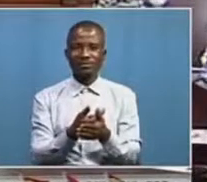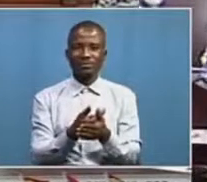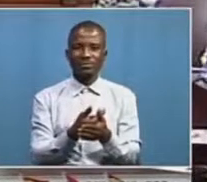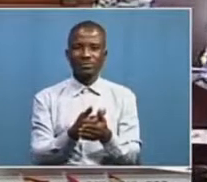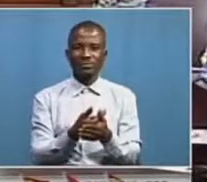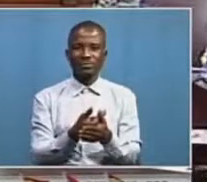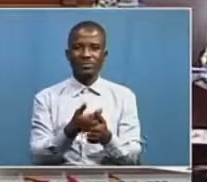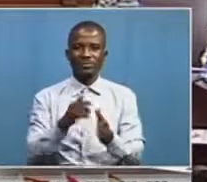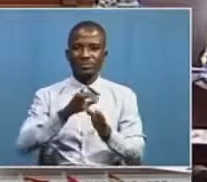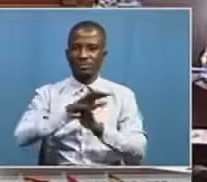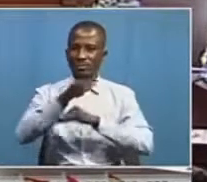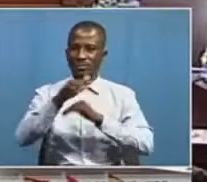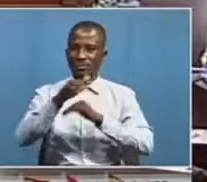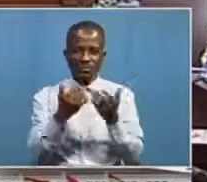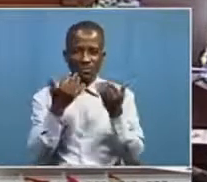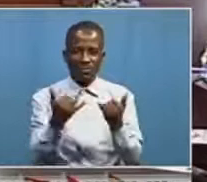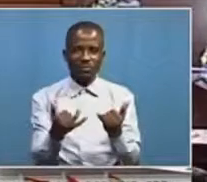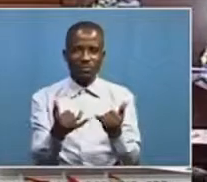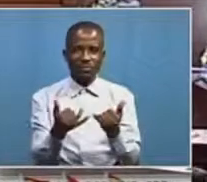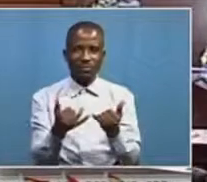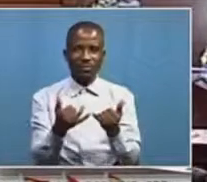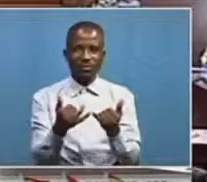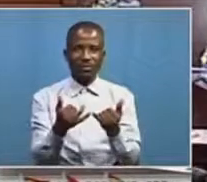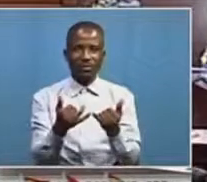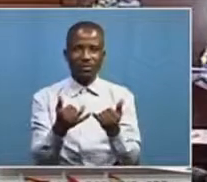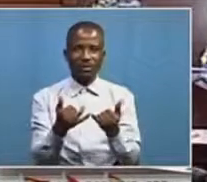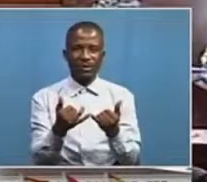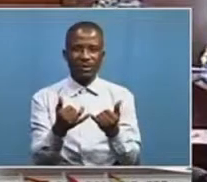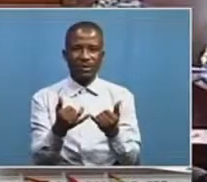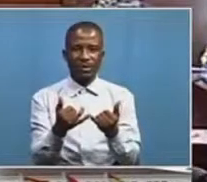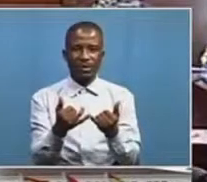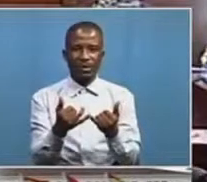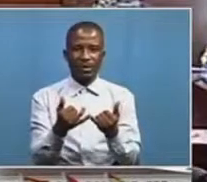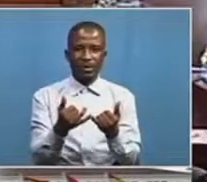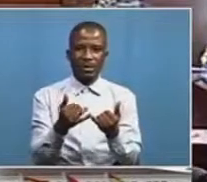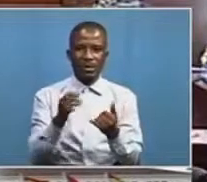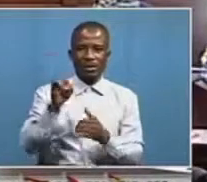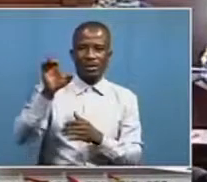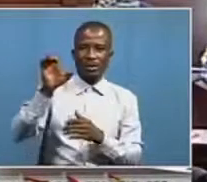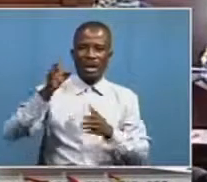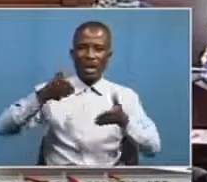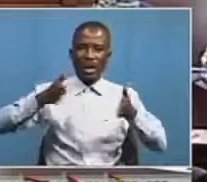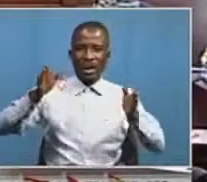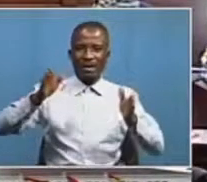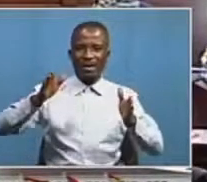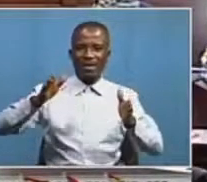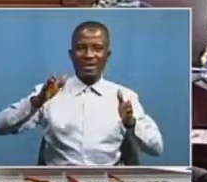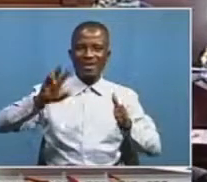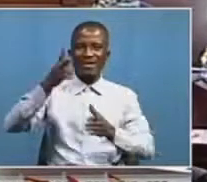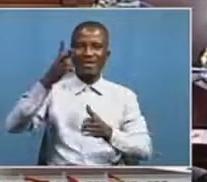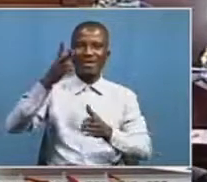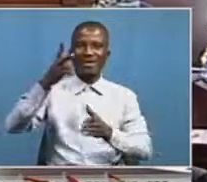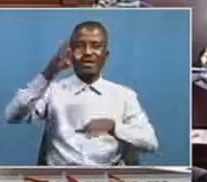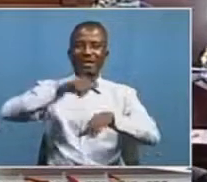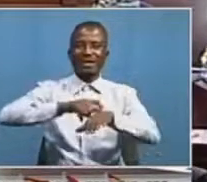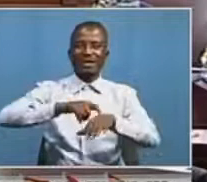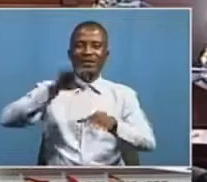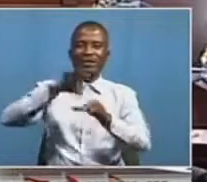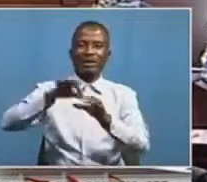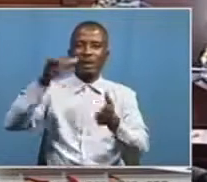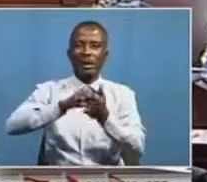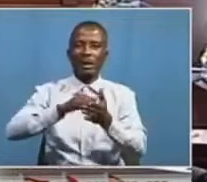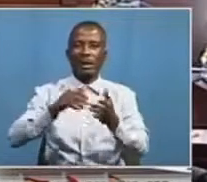as such, the first respondent should be ordered by this court to conduct fresh elections between the second respondent and the